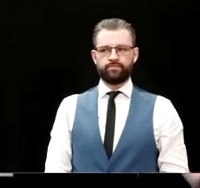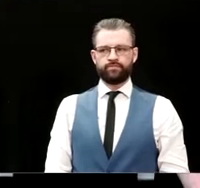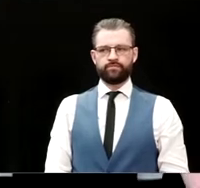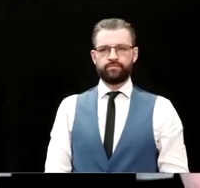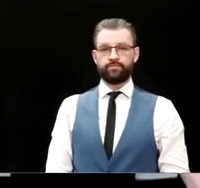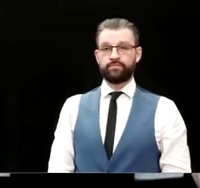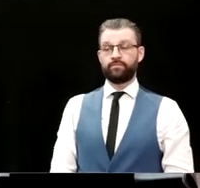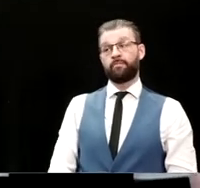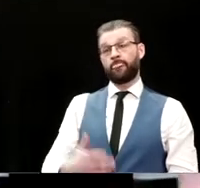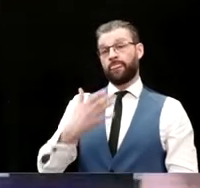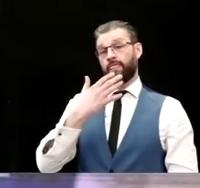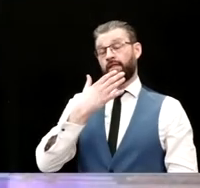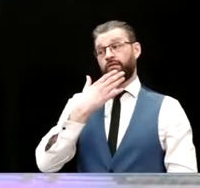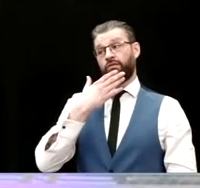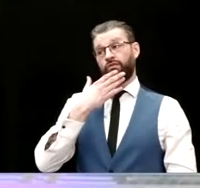Thank you very much.